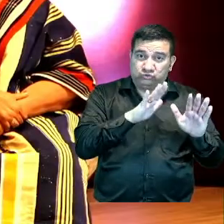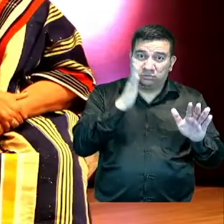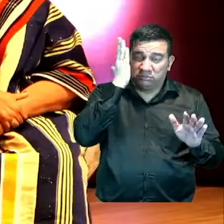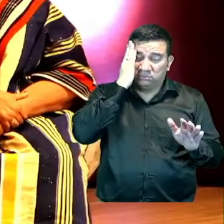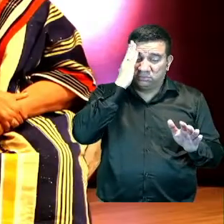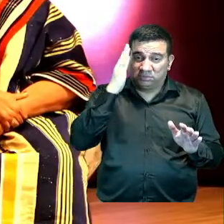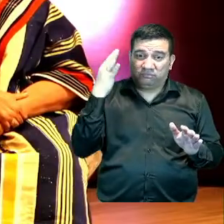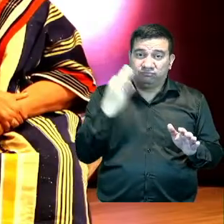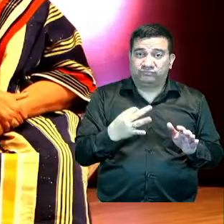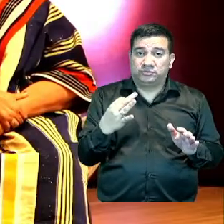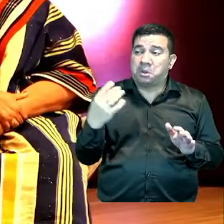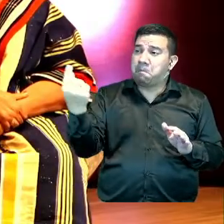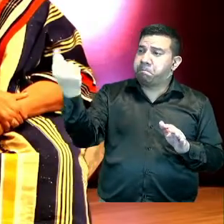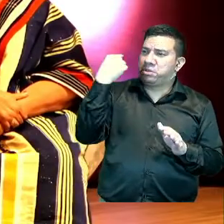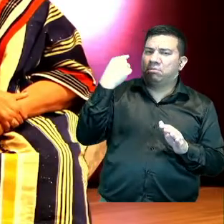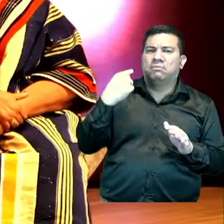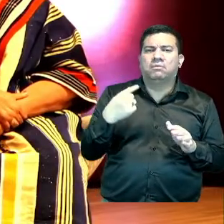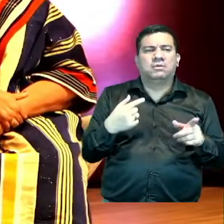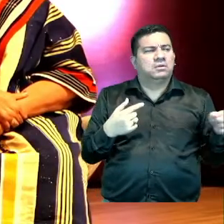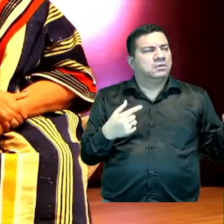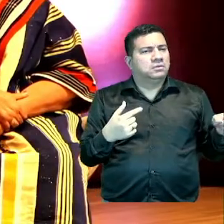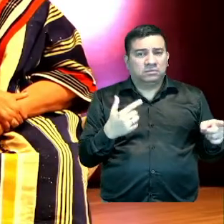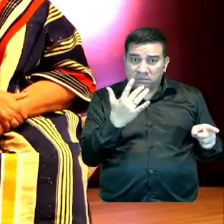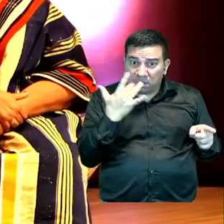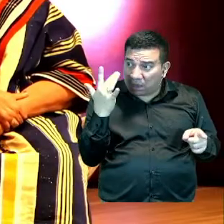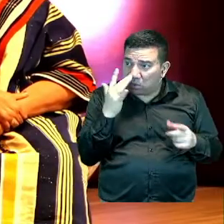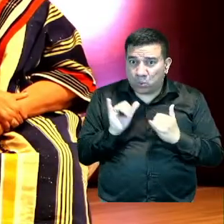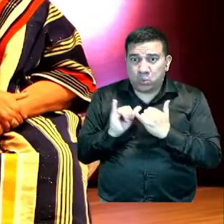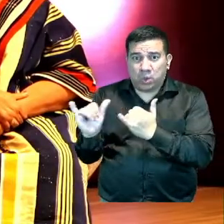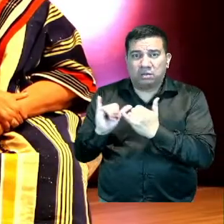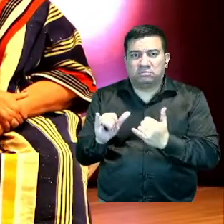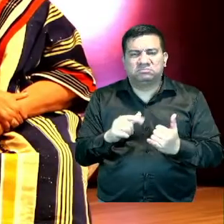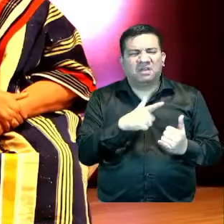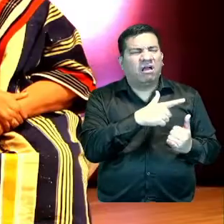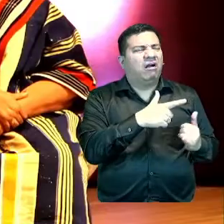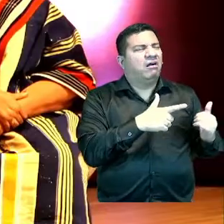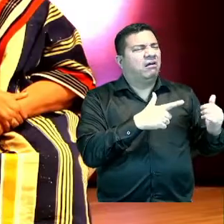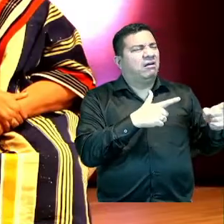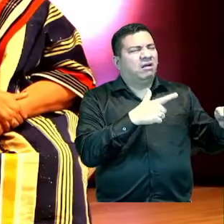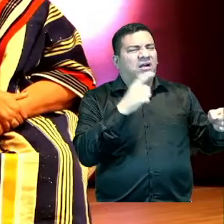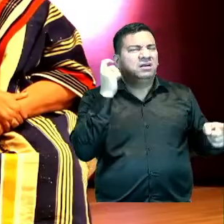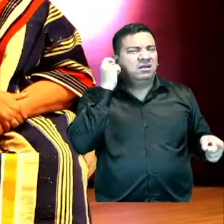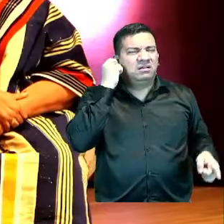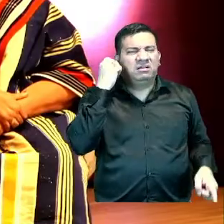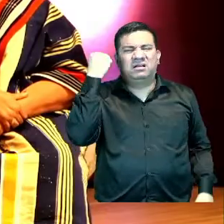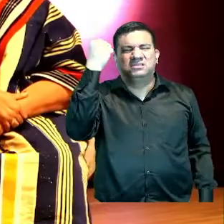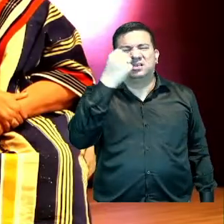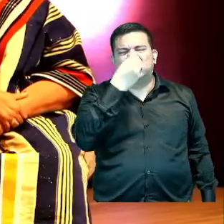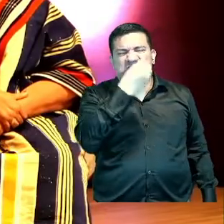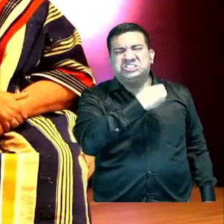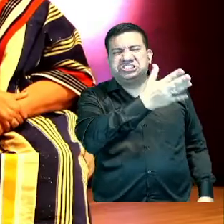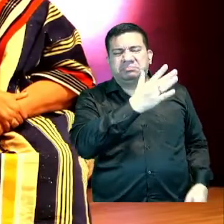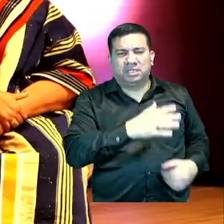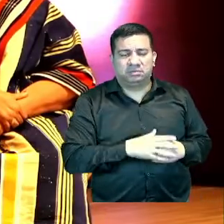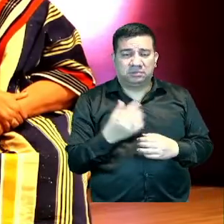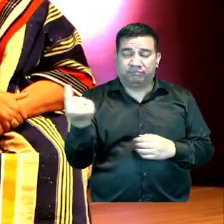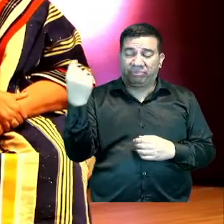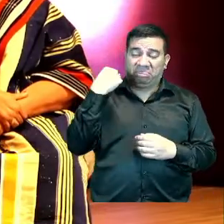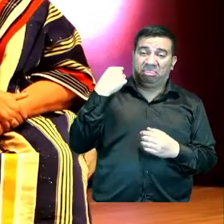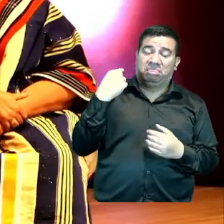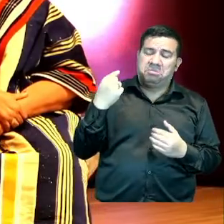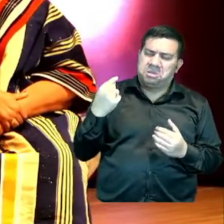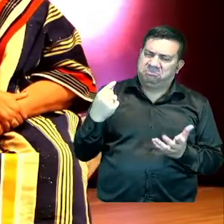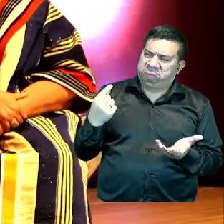bring down my legitimacy, and I try and walk this path. They say I'm no good.